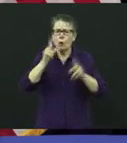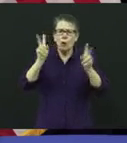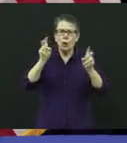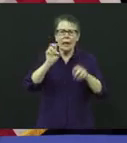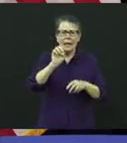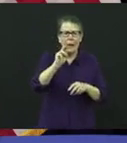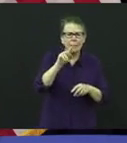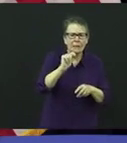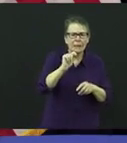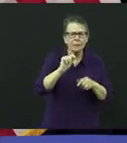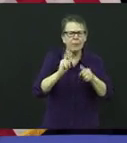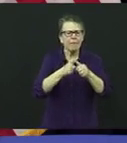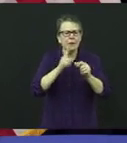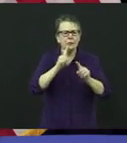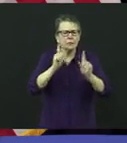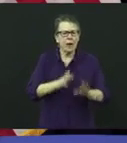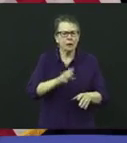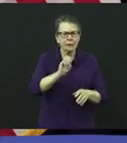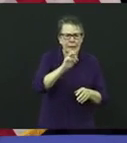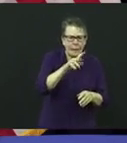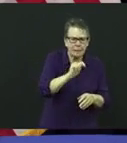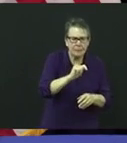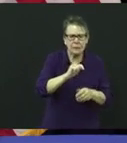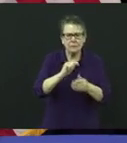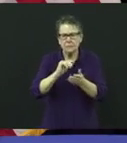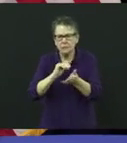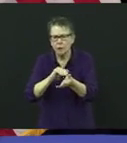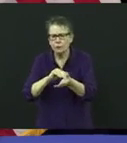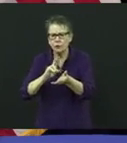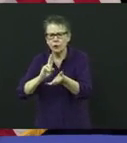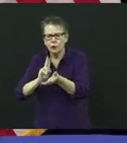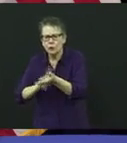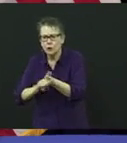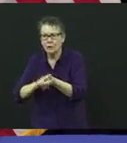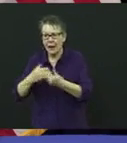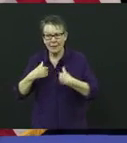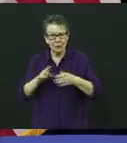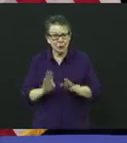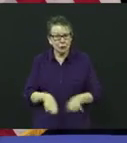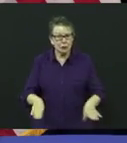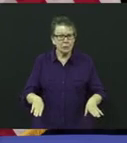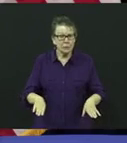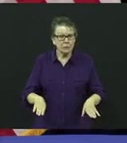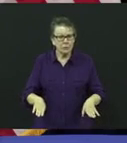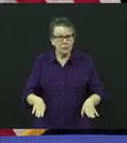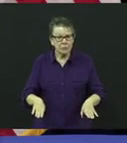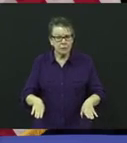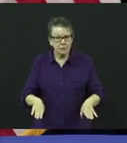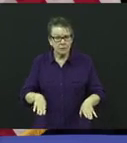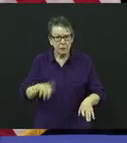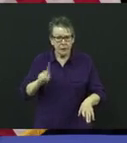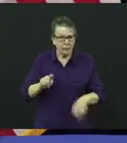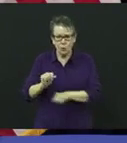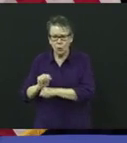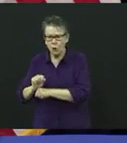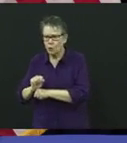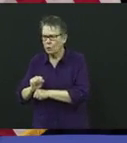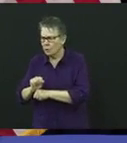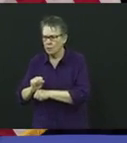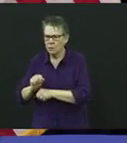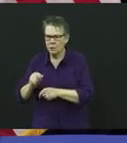you're in a proverbial between a rock and a hard place. I have to say, over the past number